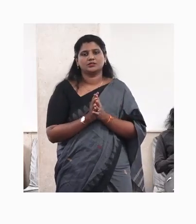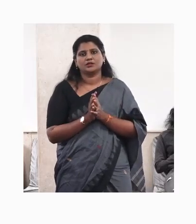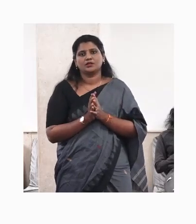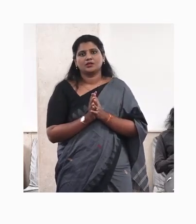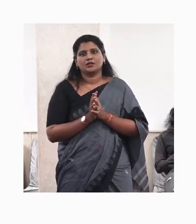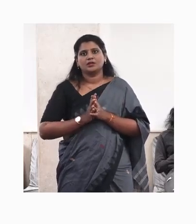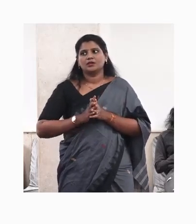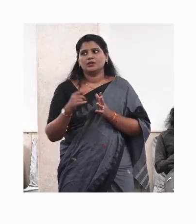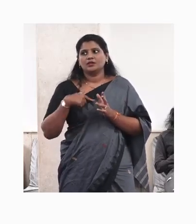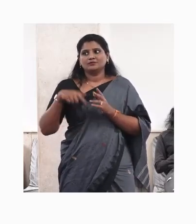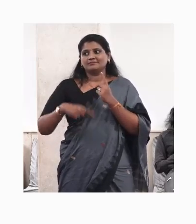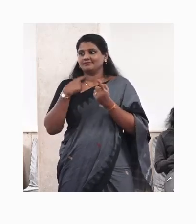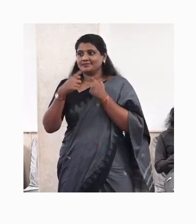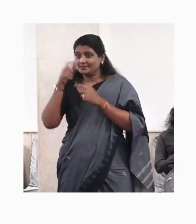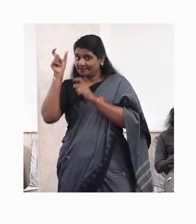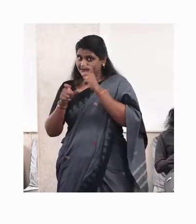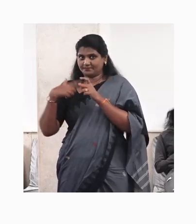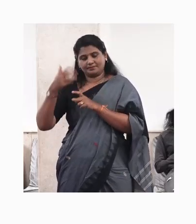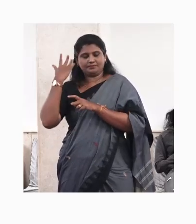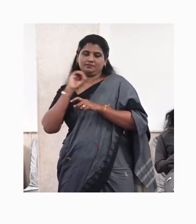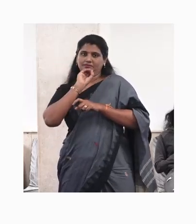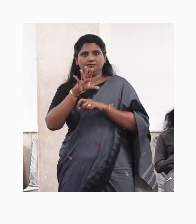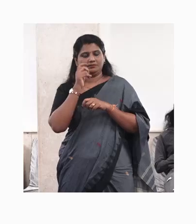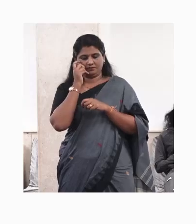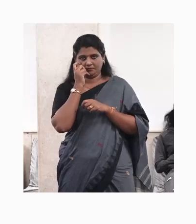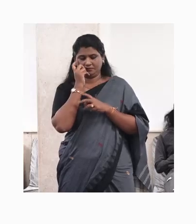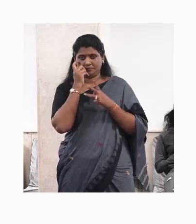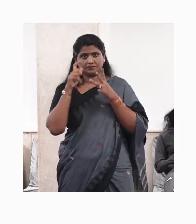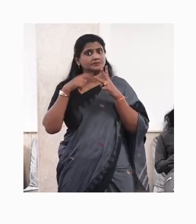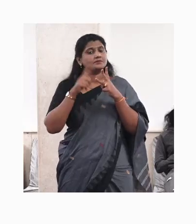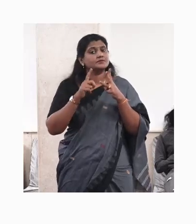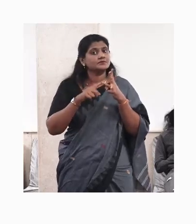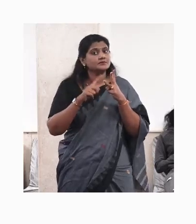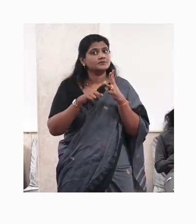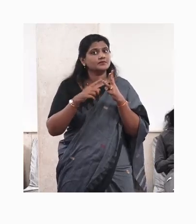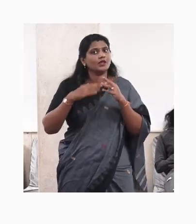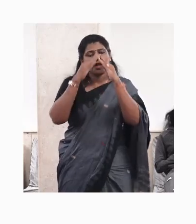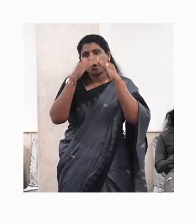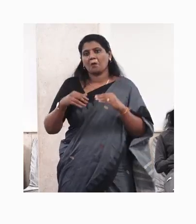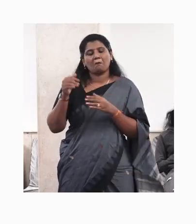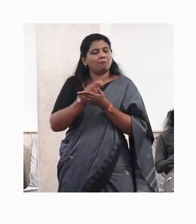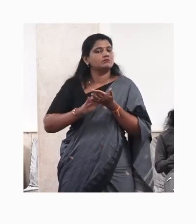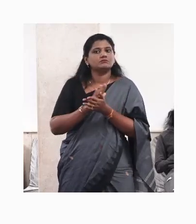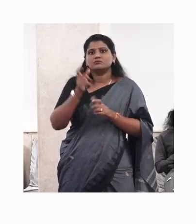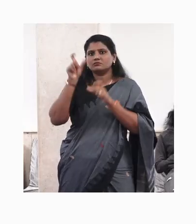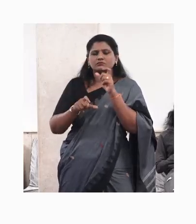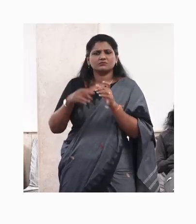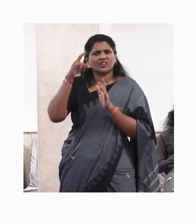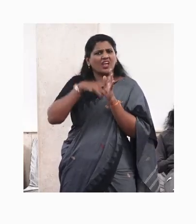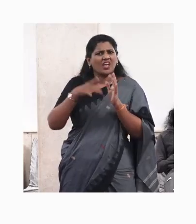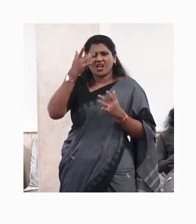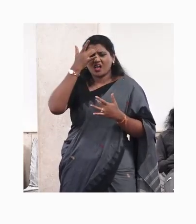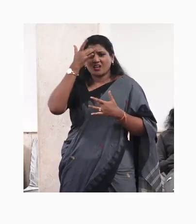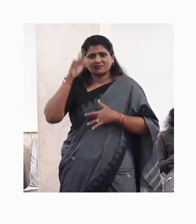So for those talkative I mentioned. But the third is in the context of homeless people with severe mental illness, because that's